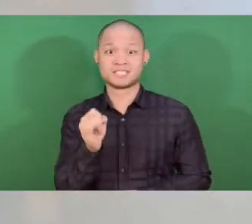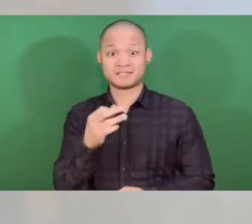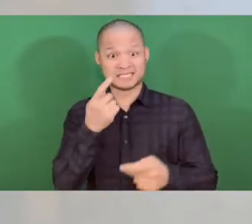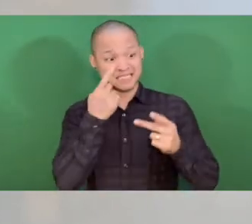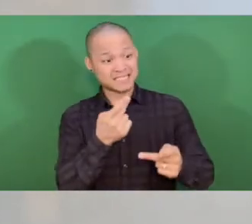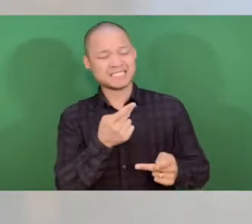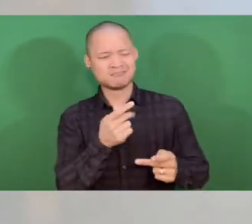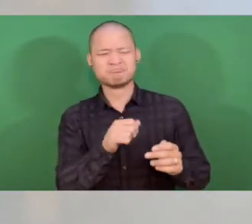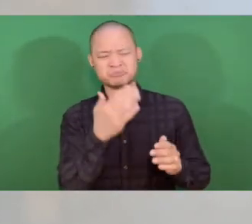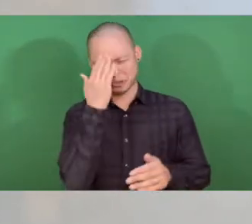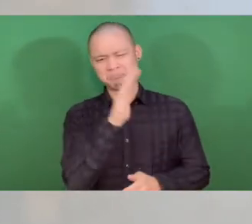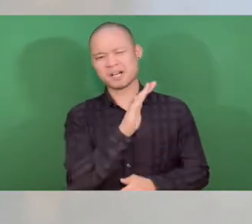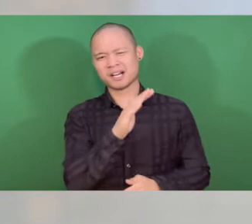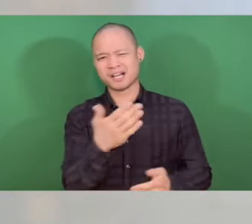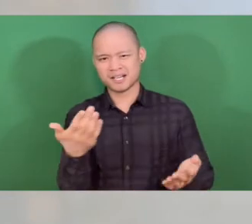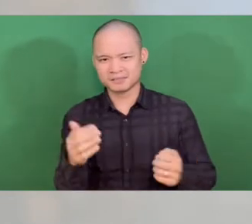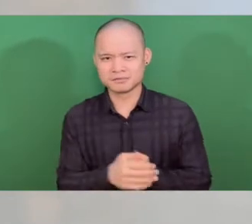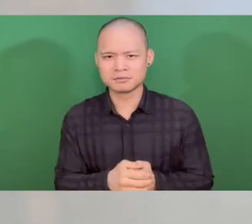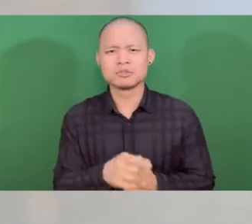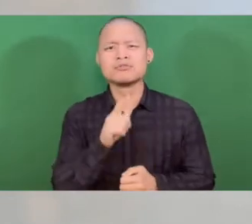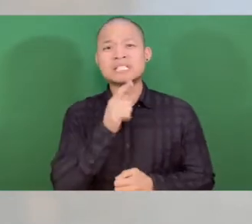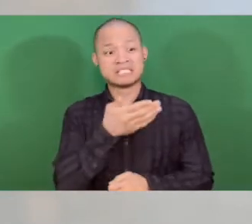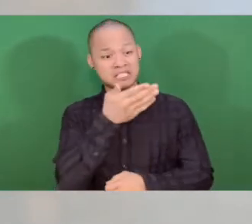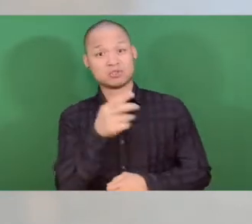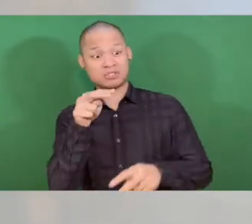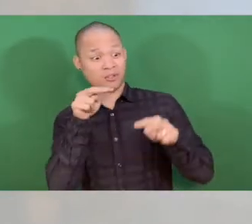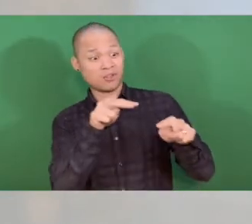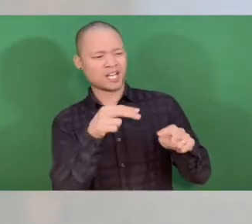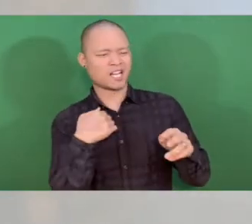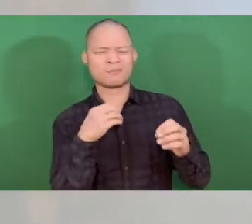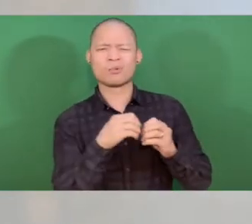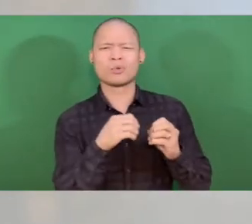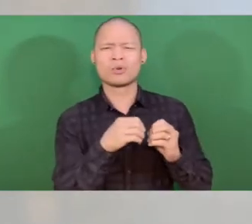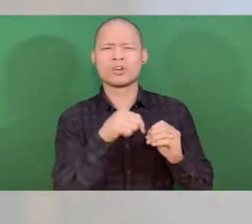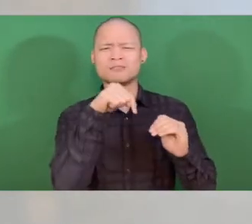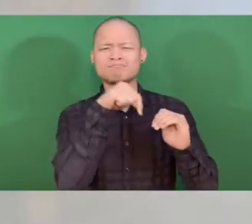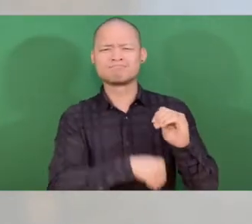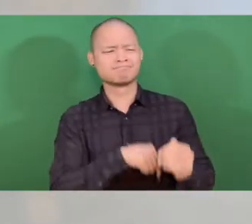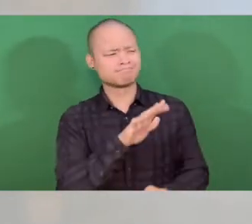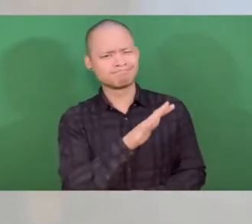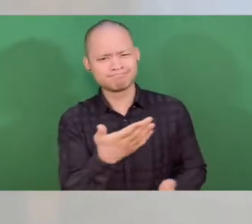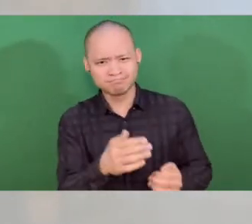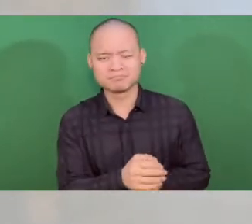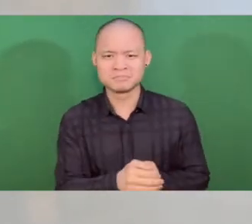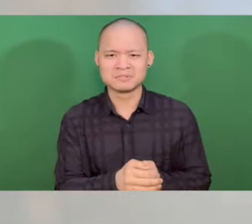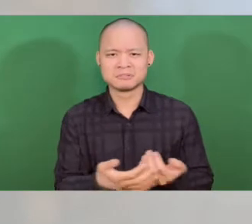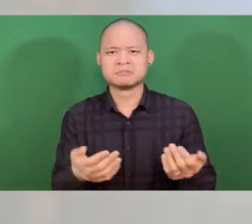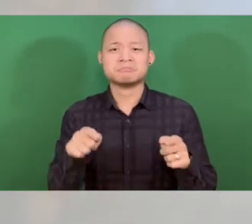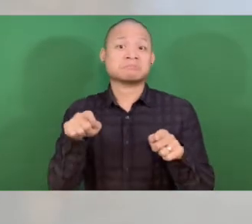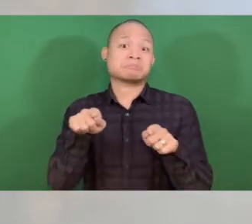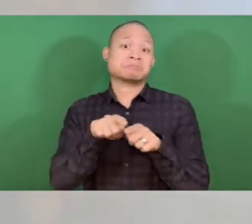than meets the eye, which is why I'm so excited to share our conversation with you today. And speaking of more than meets the